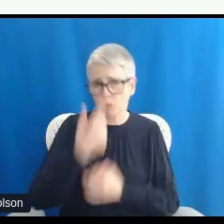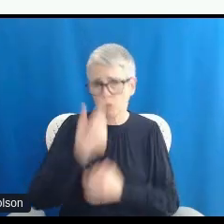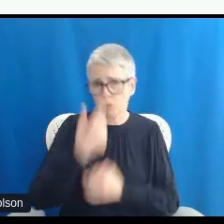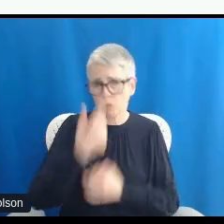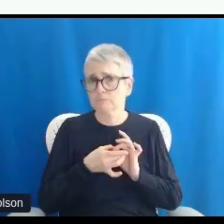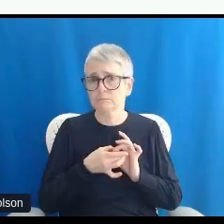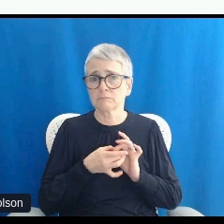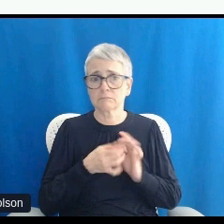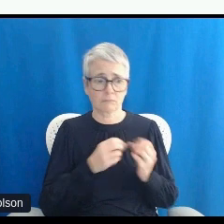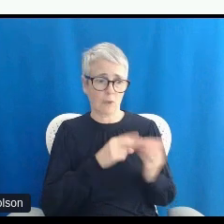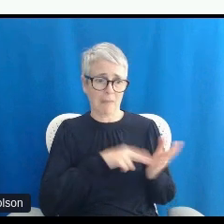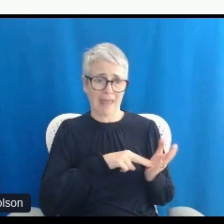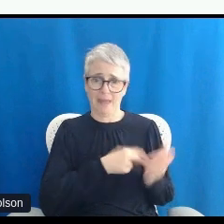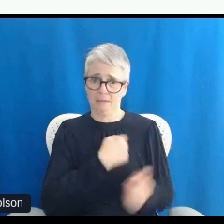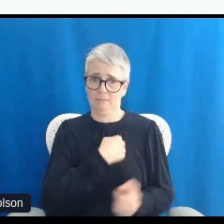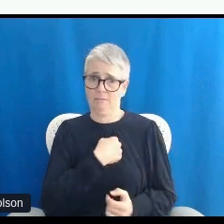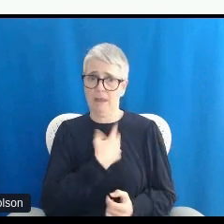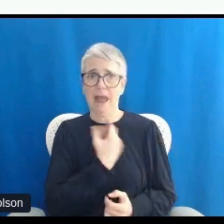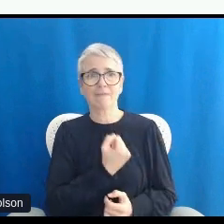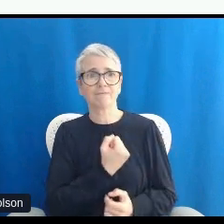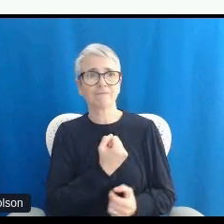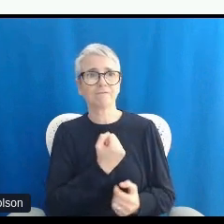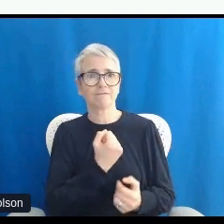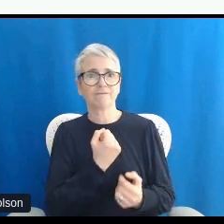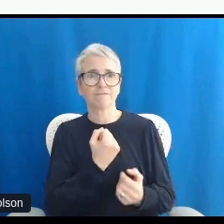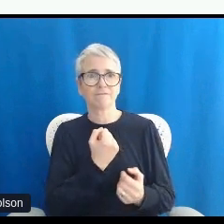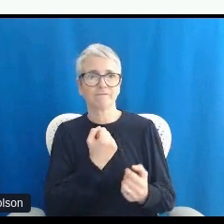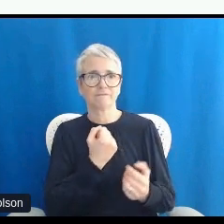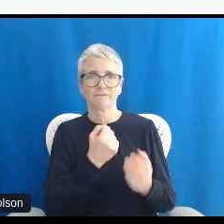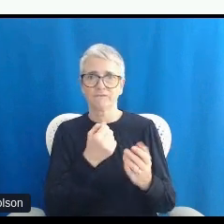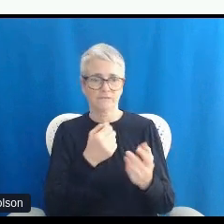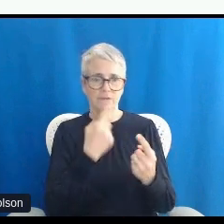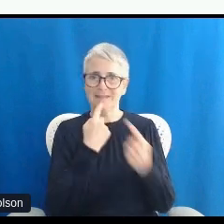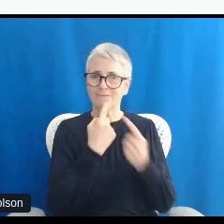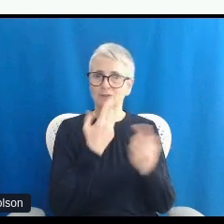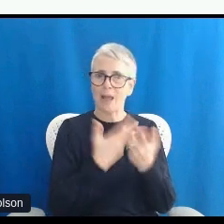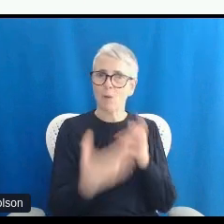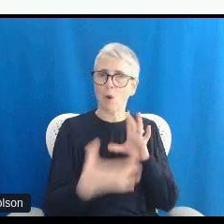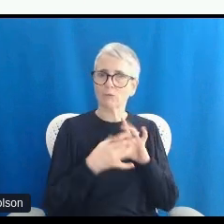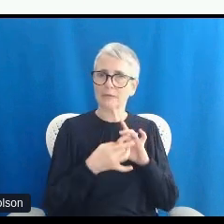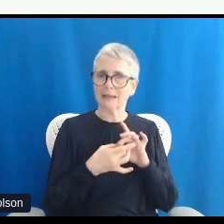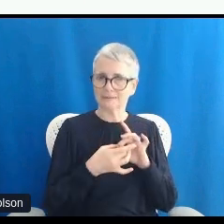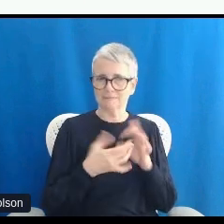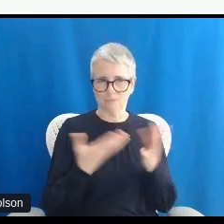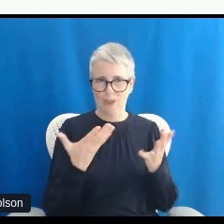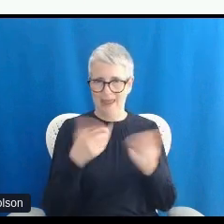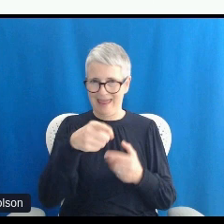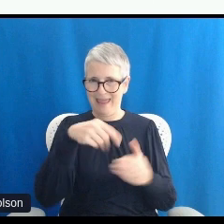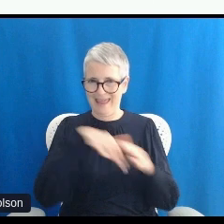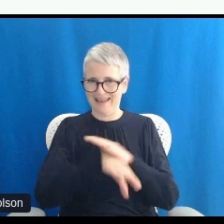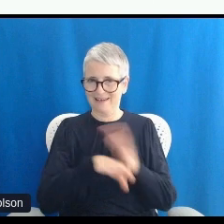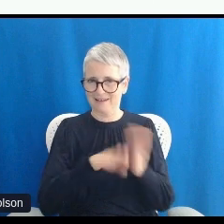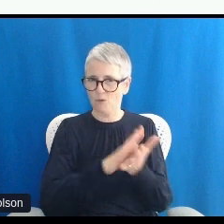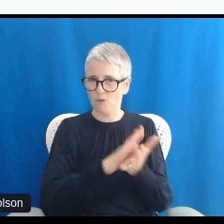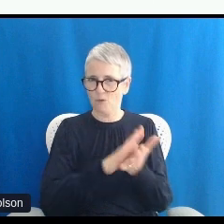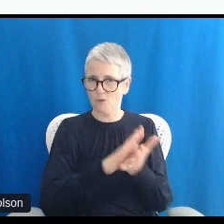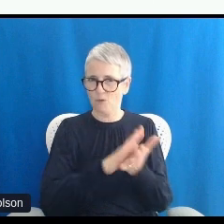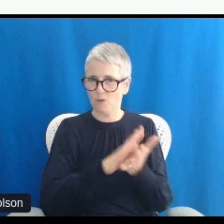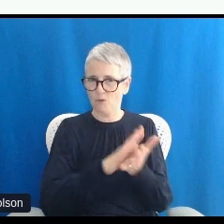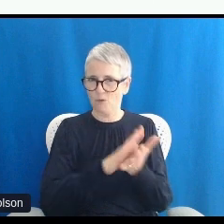and our contact details are within Hopin, so you can see how to contact us there.